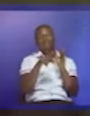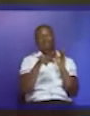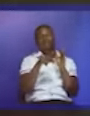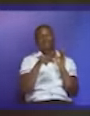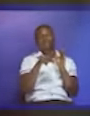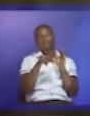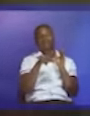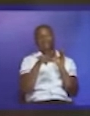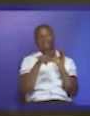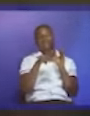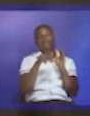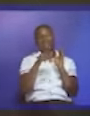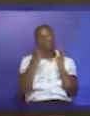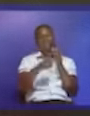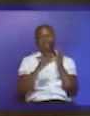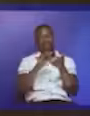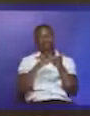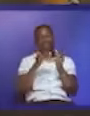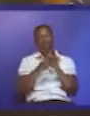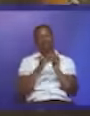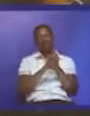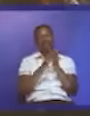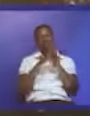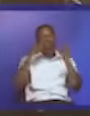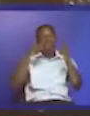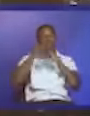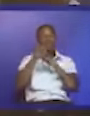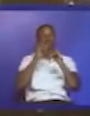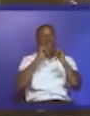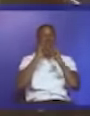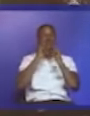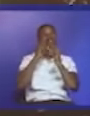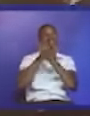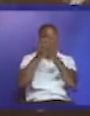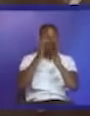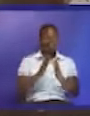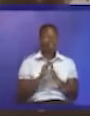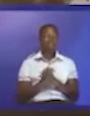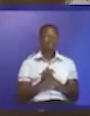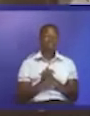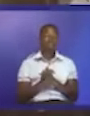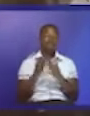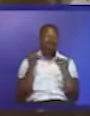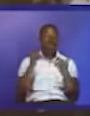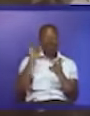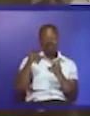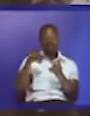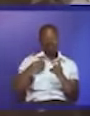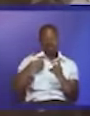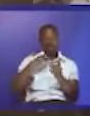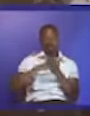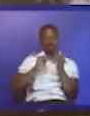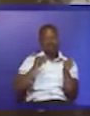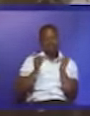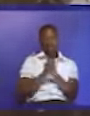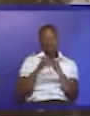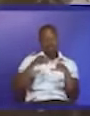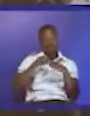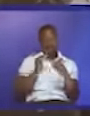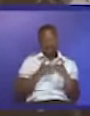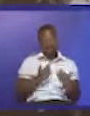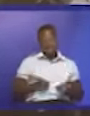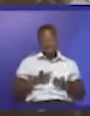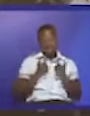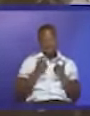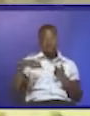of what it means to be prophetic intercessors. This I believe, that in our lifetime we